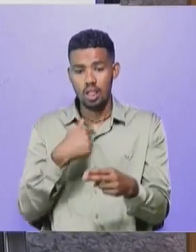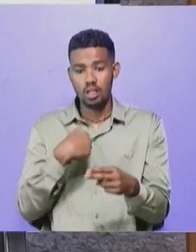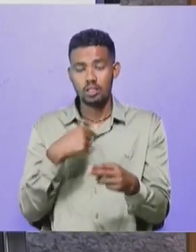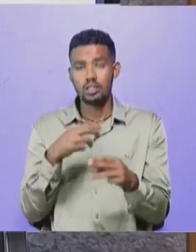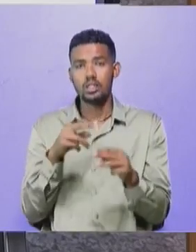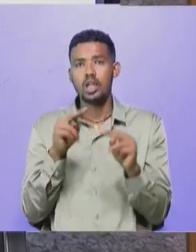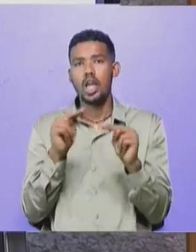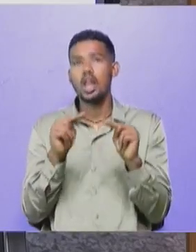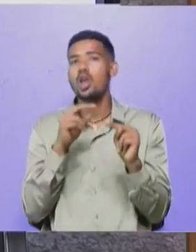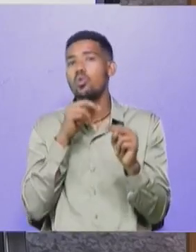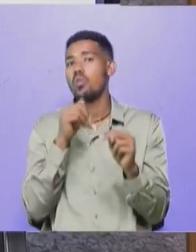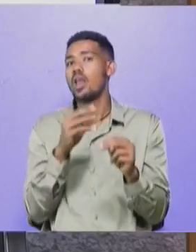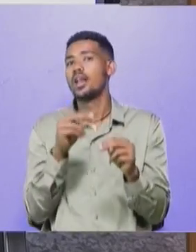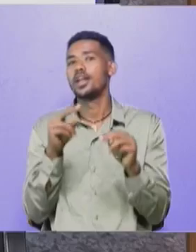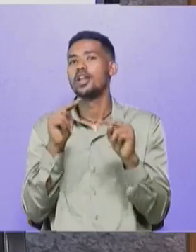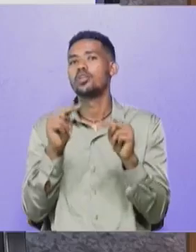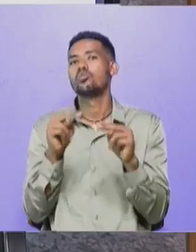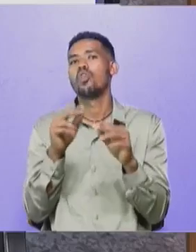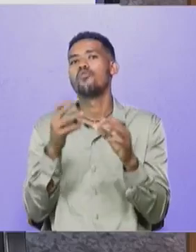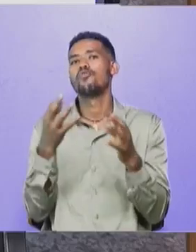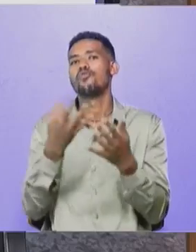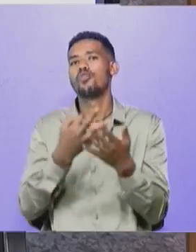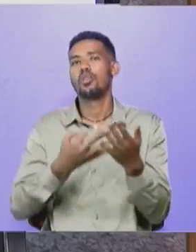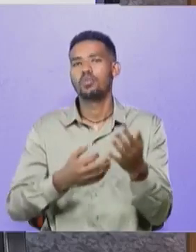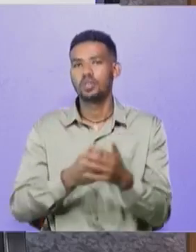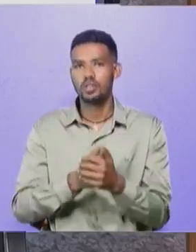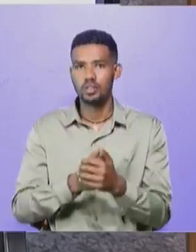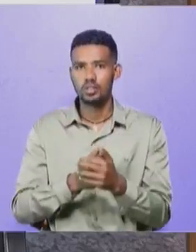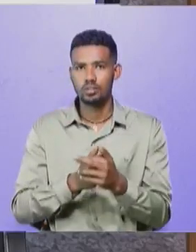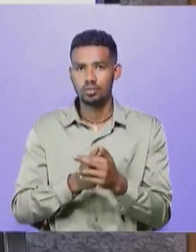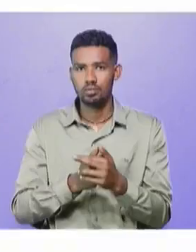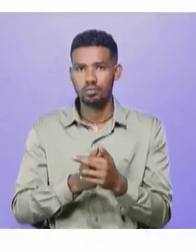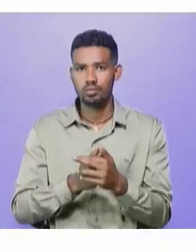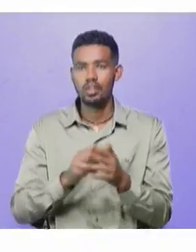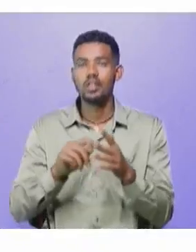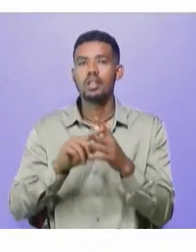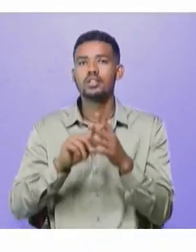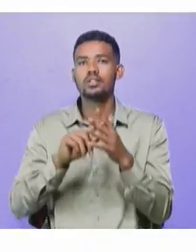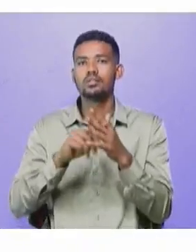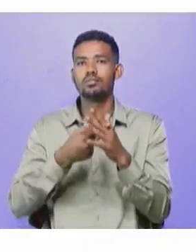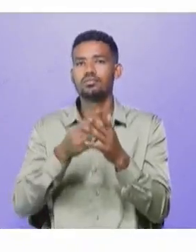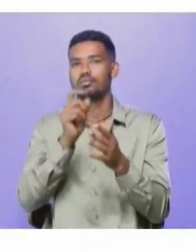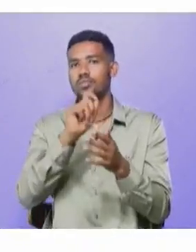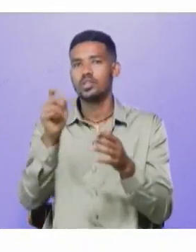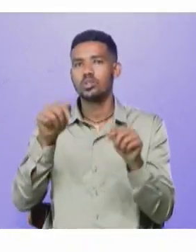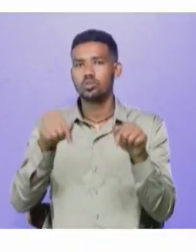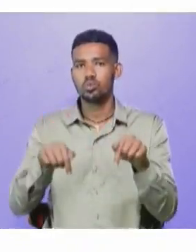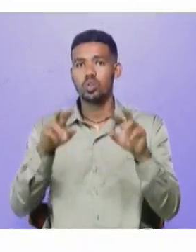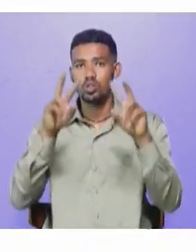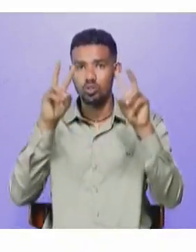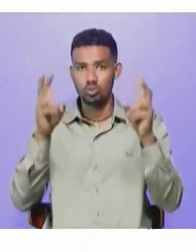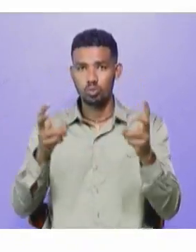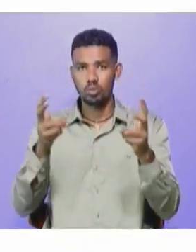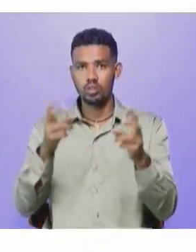irregular and regular forms. Let us write today's topic. Plural